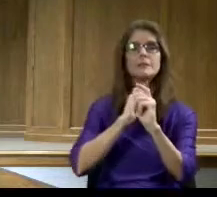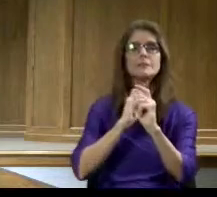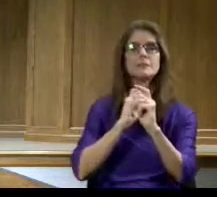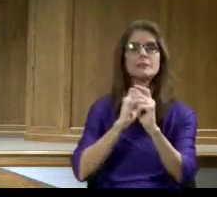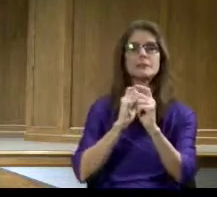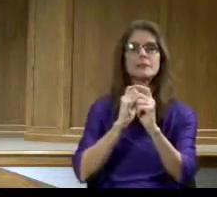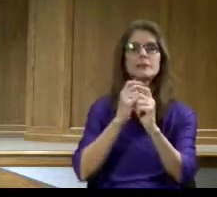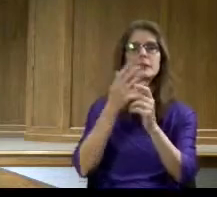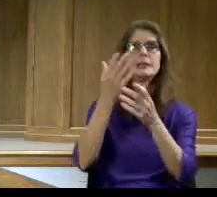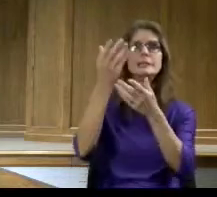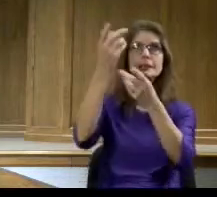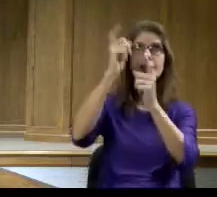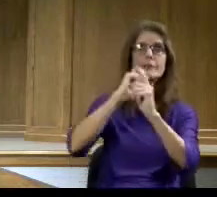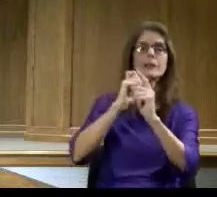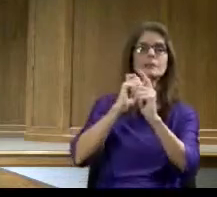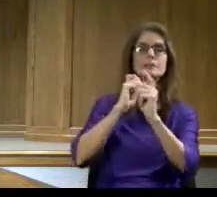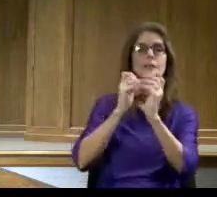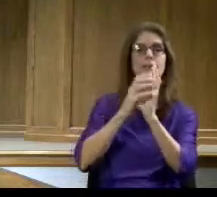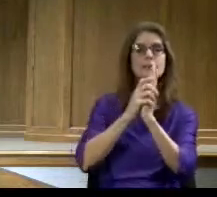day.